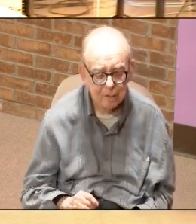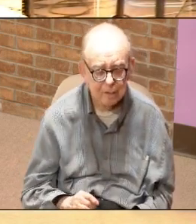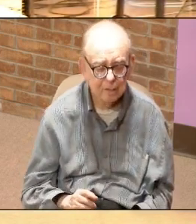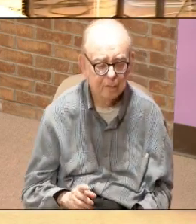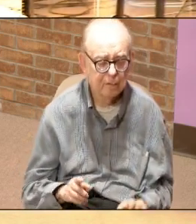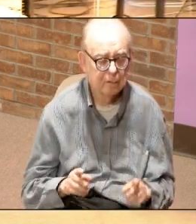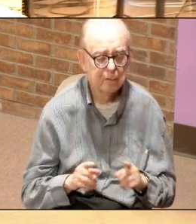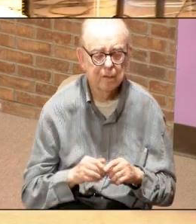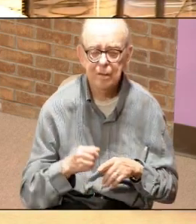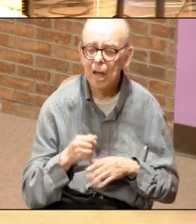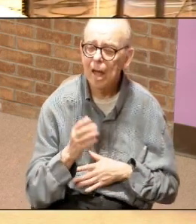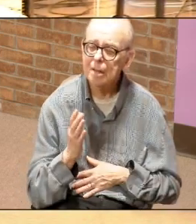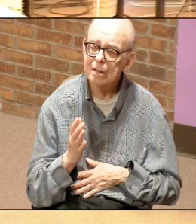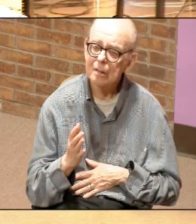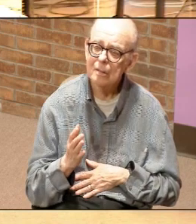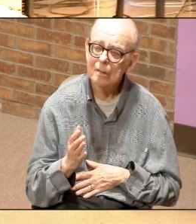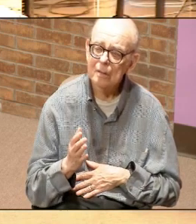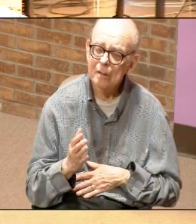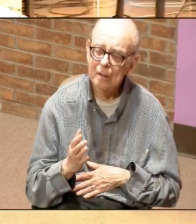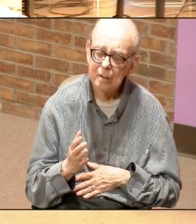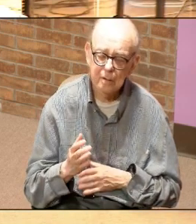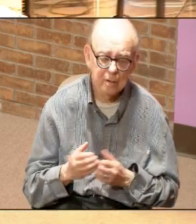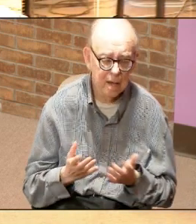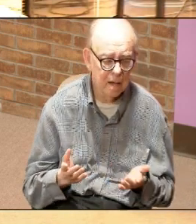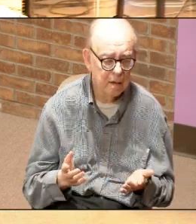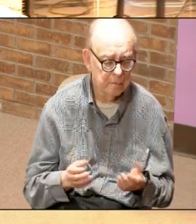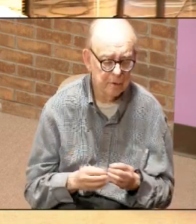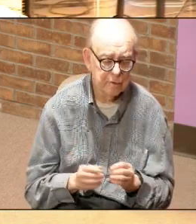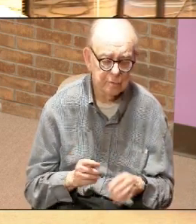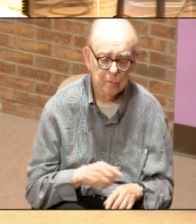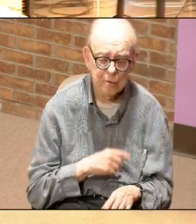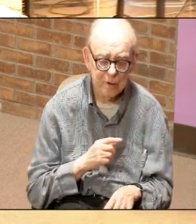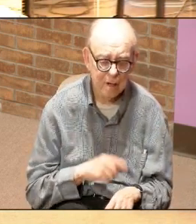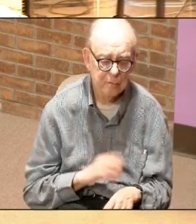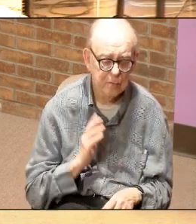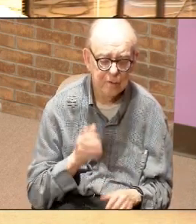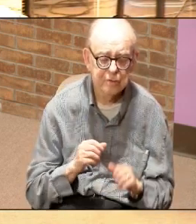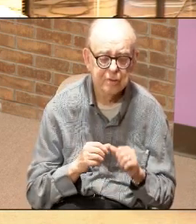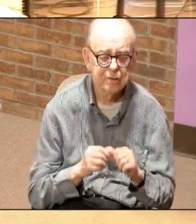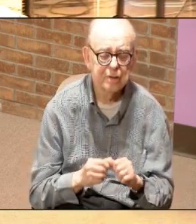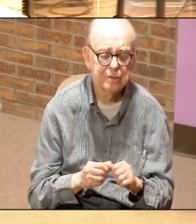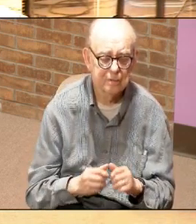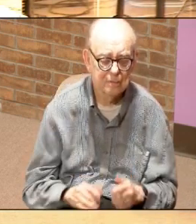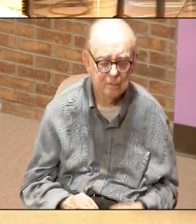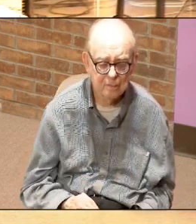And it's like, God, how much longer is this going to last?